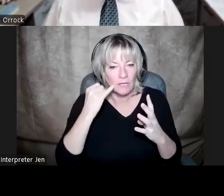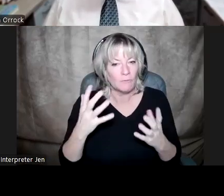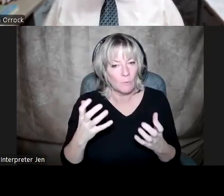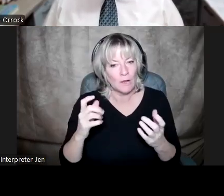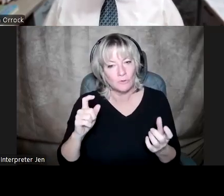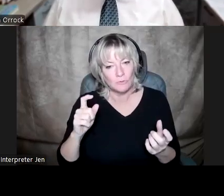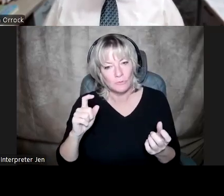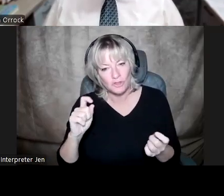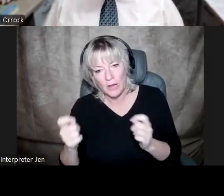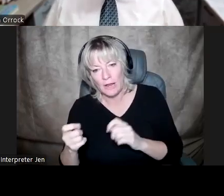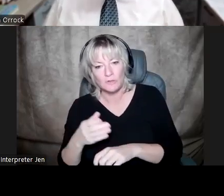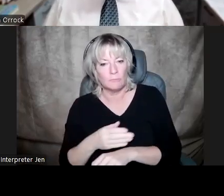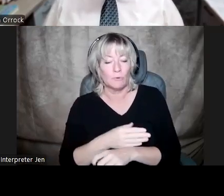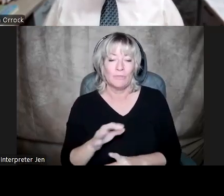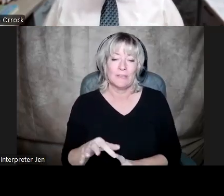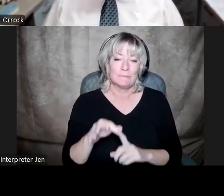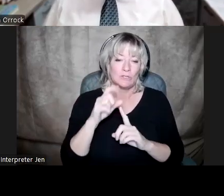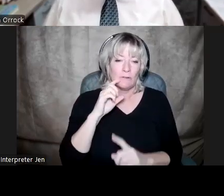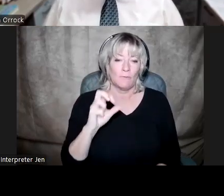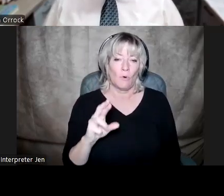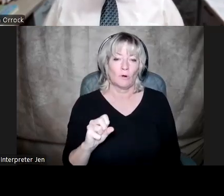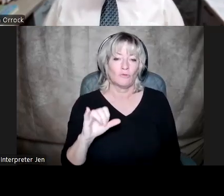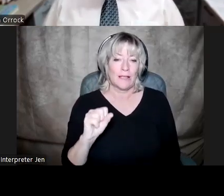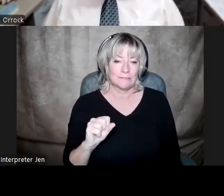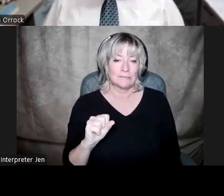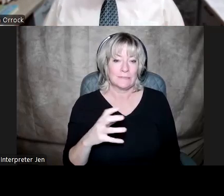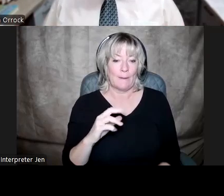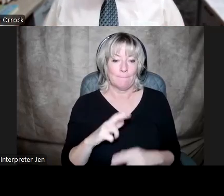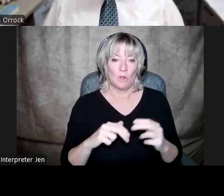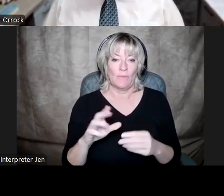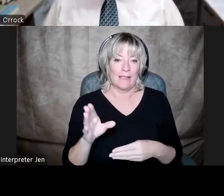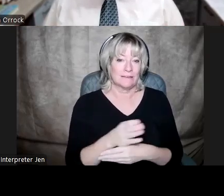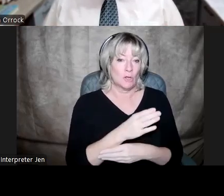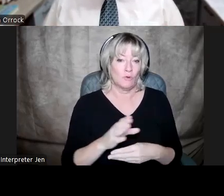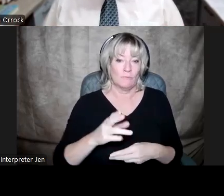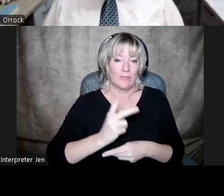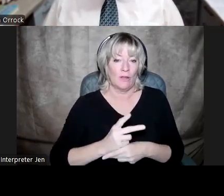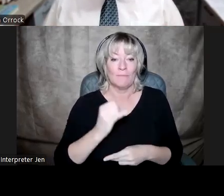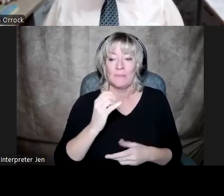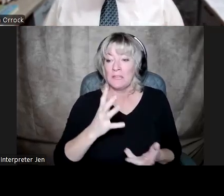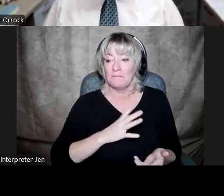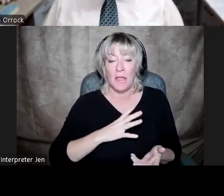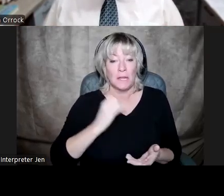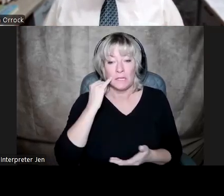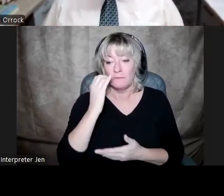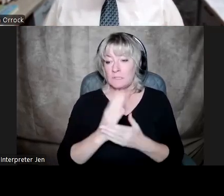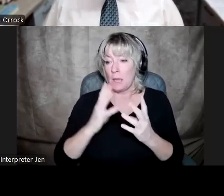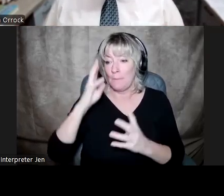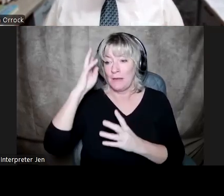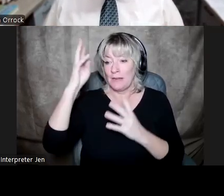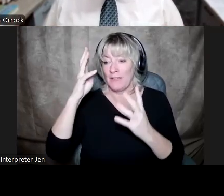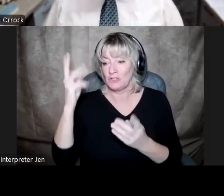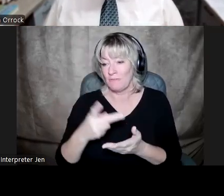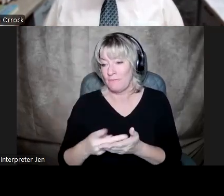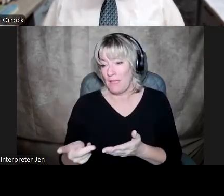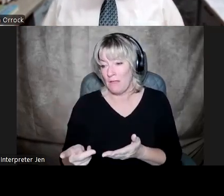differently, especially in crisis, and build a crisis continuum of care. And it's okay if innovations don't work out exactly like you think